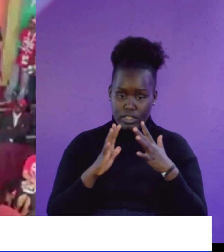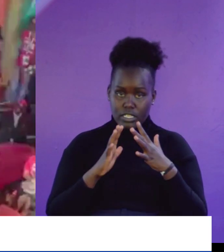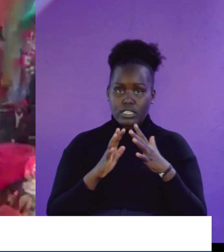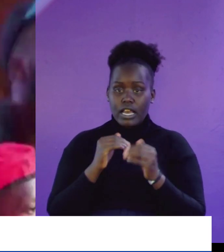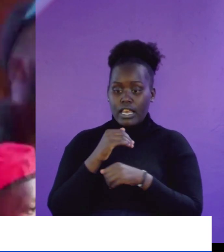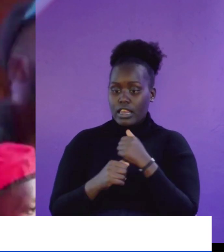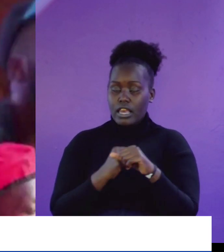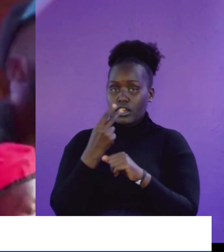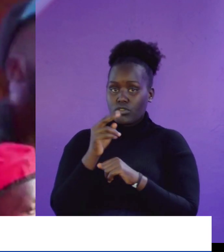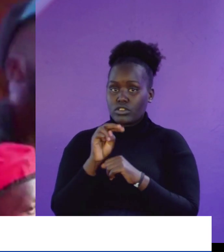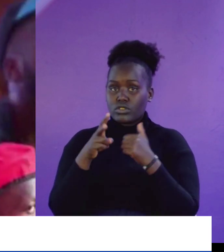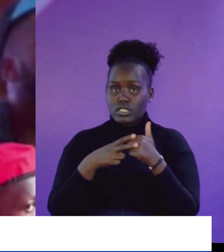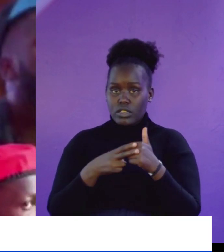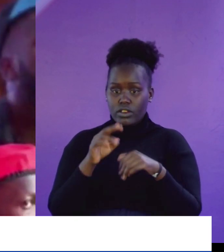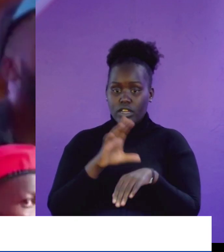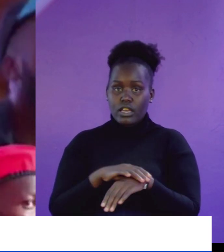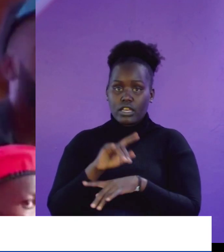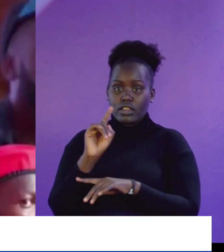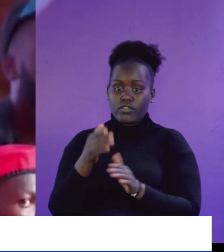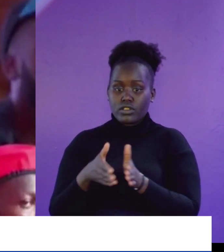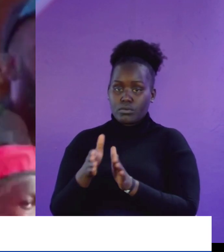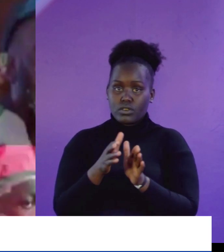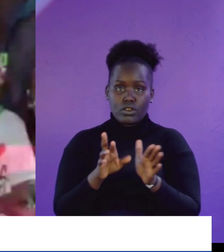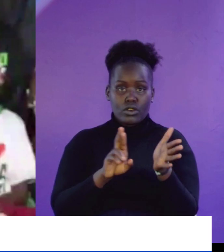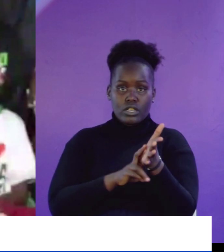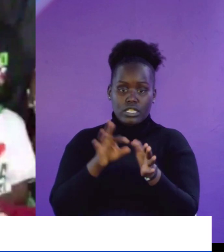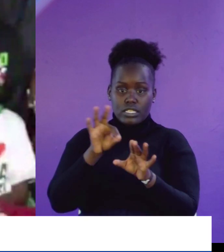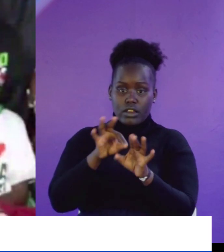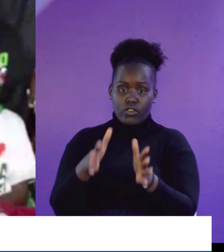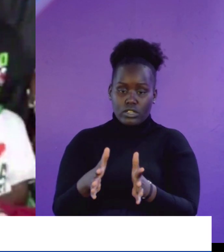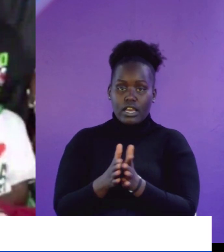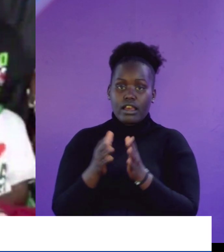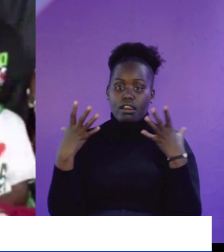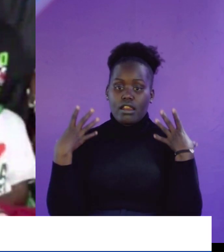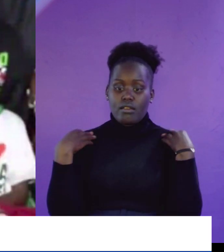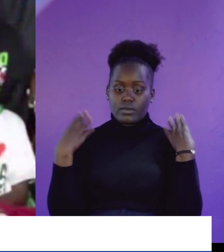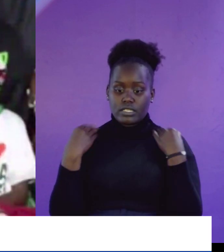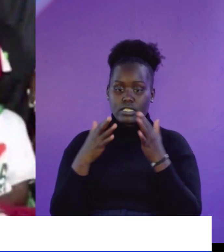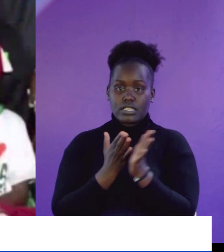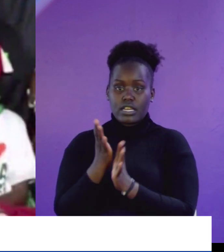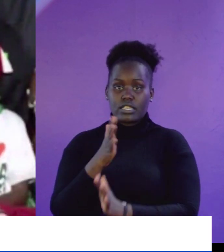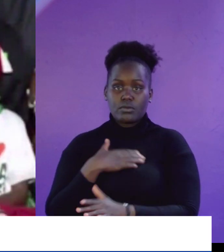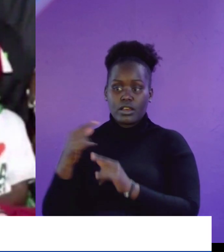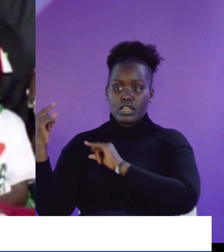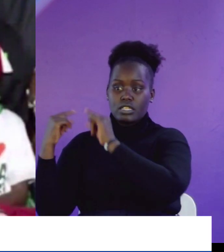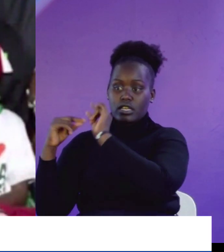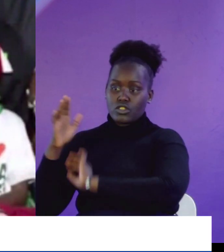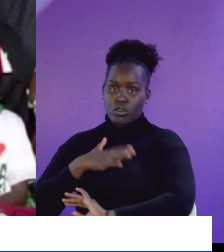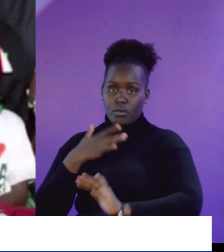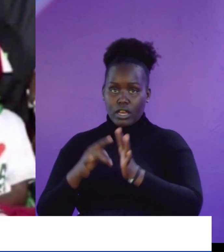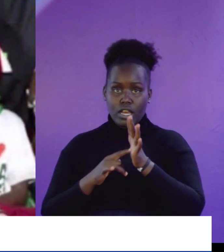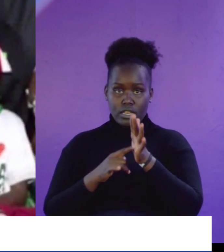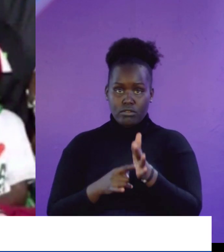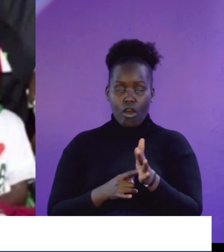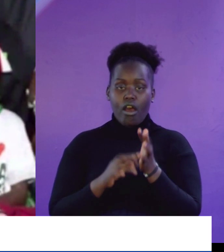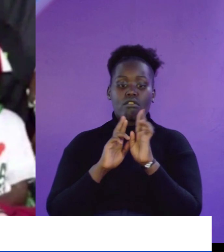2027, I will get the first chance to register as a voter and exercise my right to vote. My generation has shown they're ready to give our